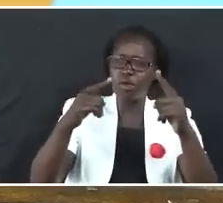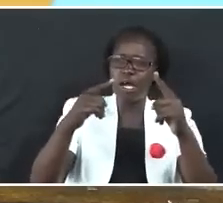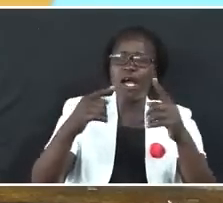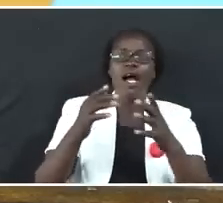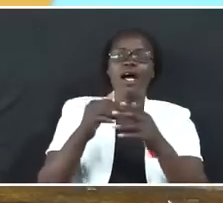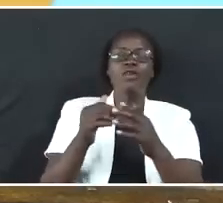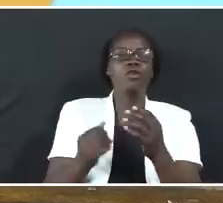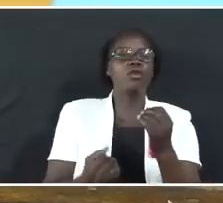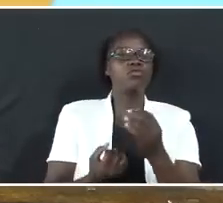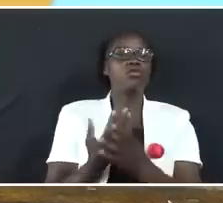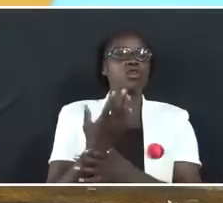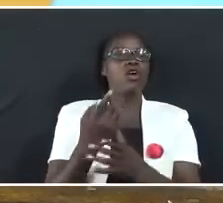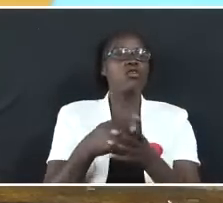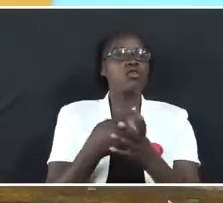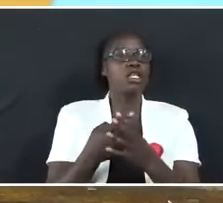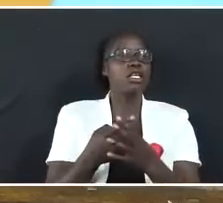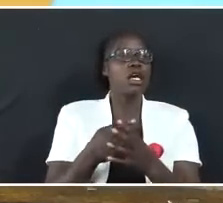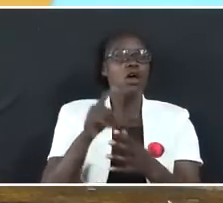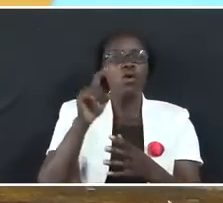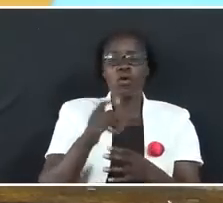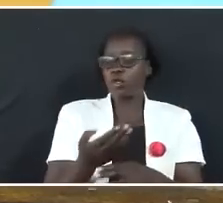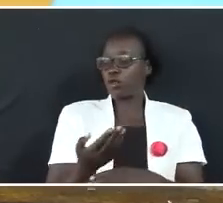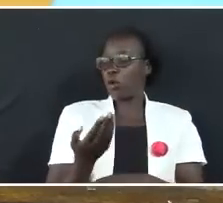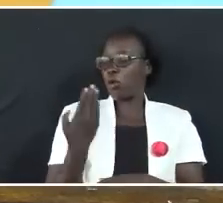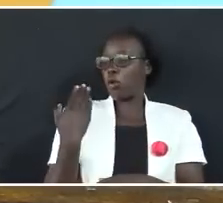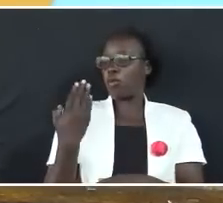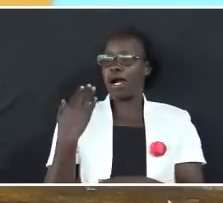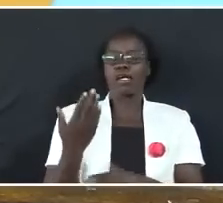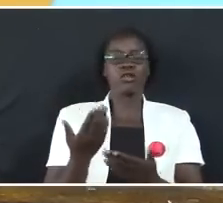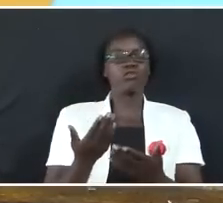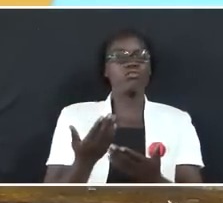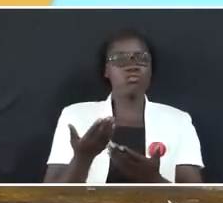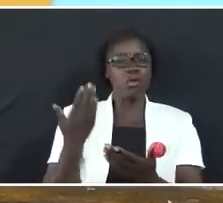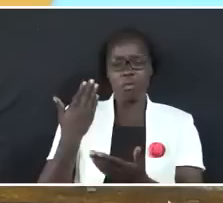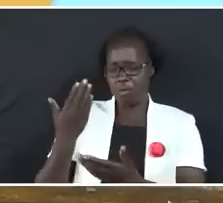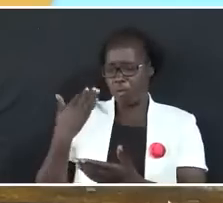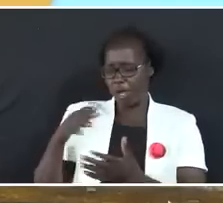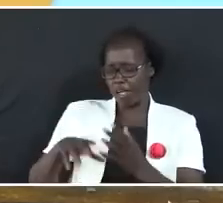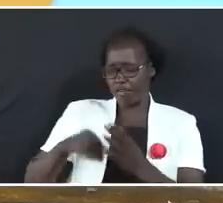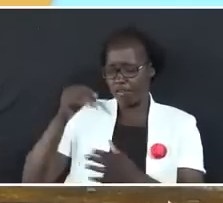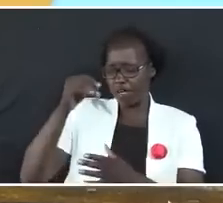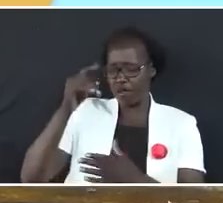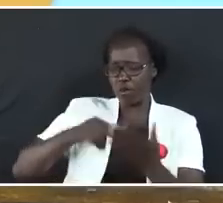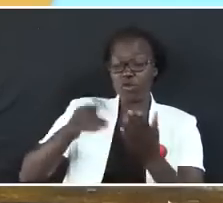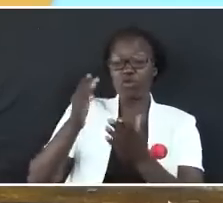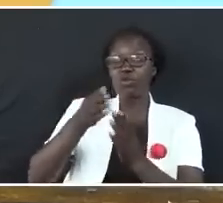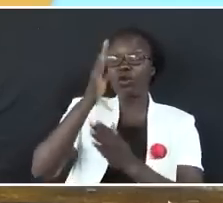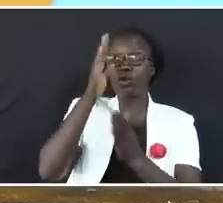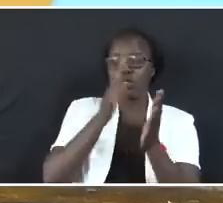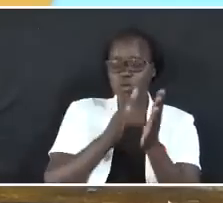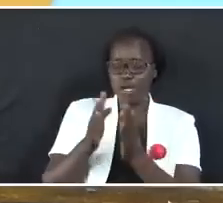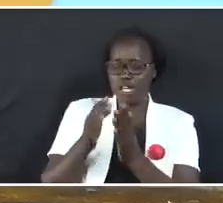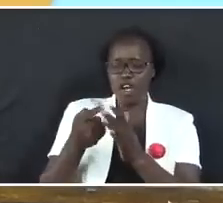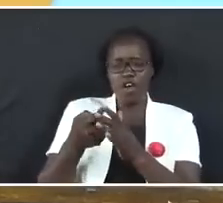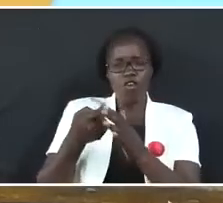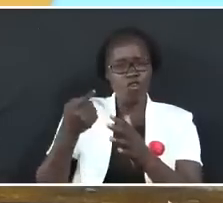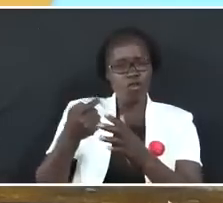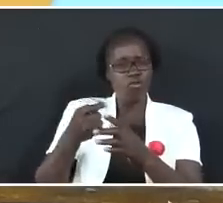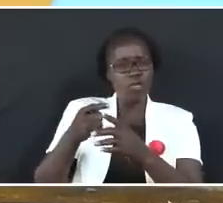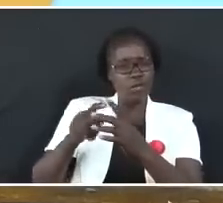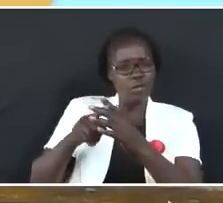thrive, then we must go back to God and find out what was his plan from the